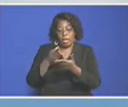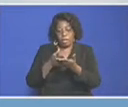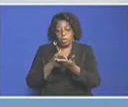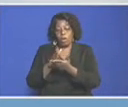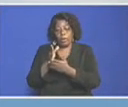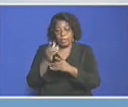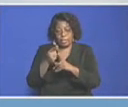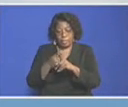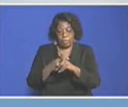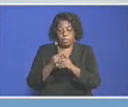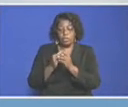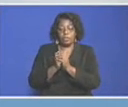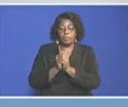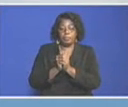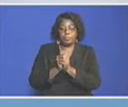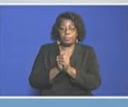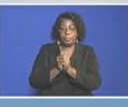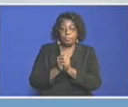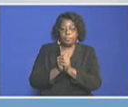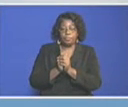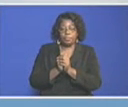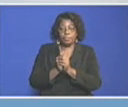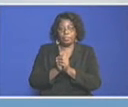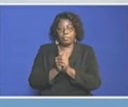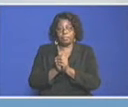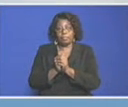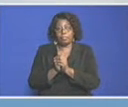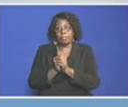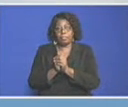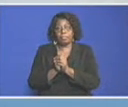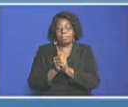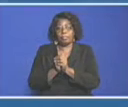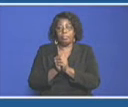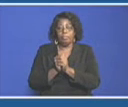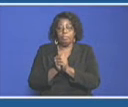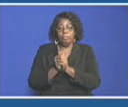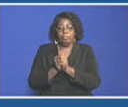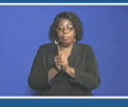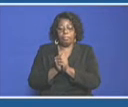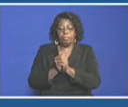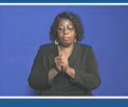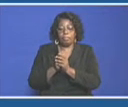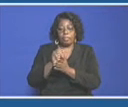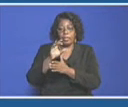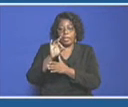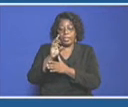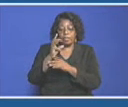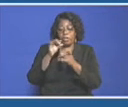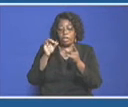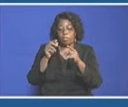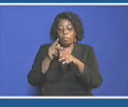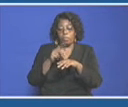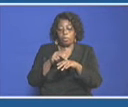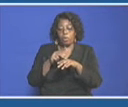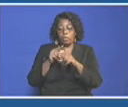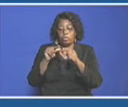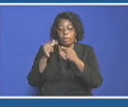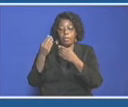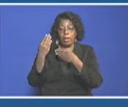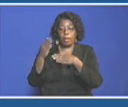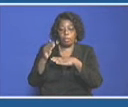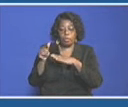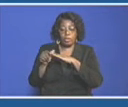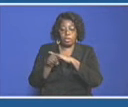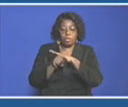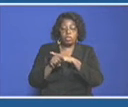Temperatures around the islands this evening is brought to you by Founding Guardian Insurance Company. We're protecting you. 86 in Freeport, Grand Bahama, Grand Tulle, Key,